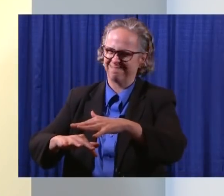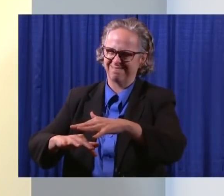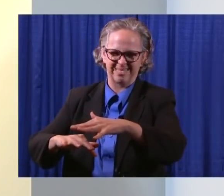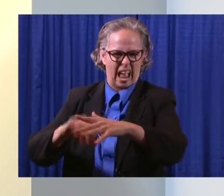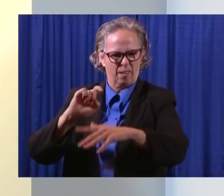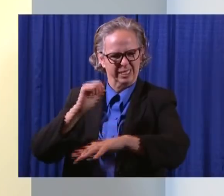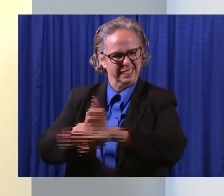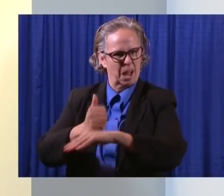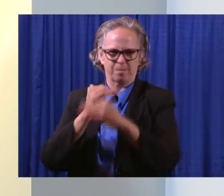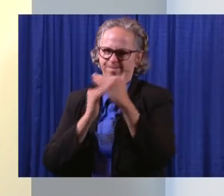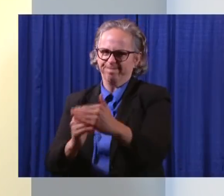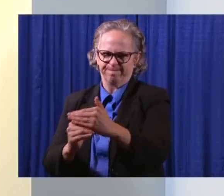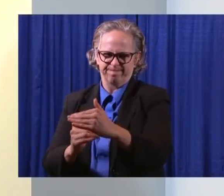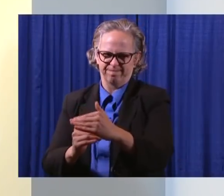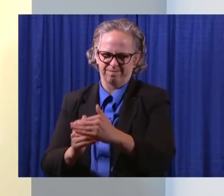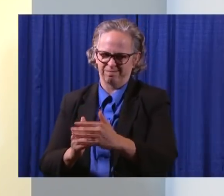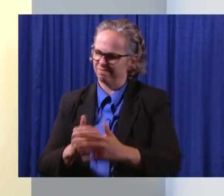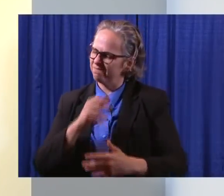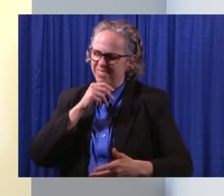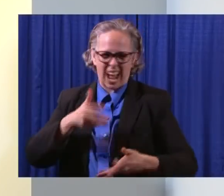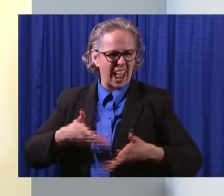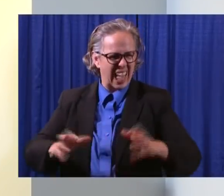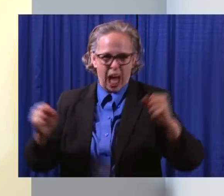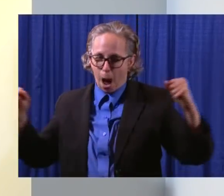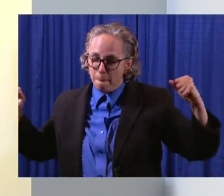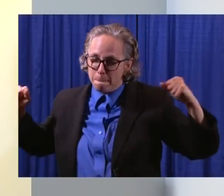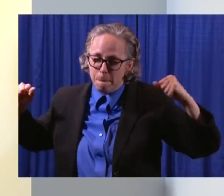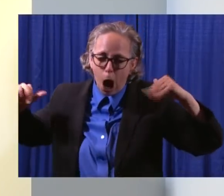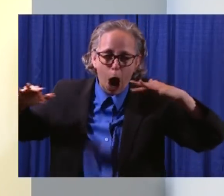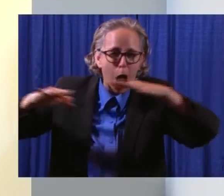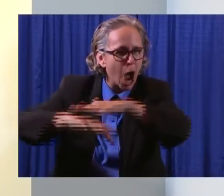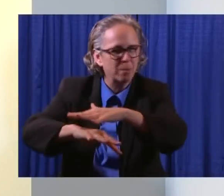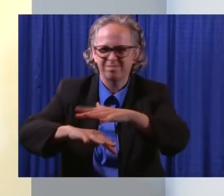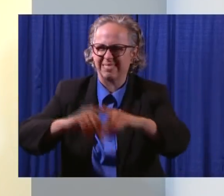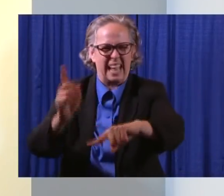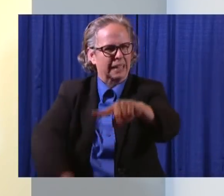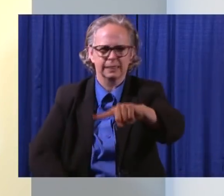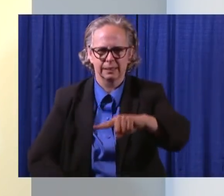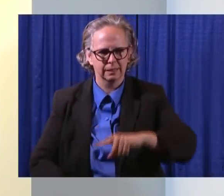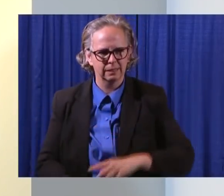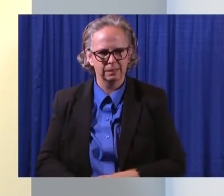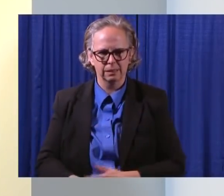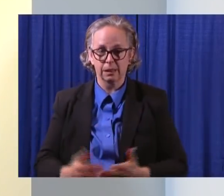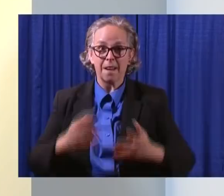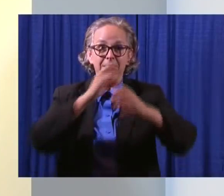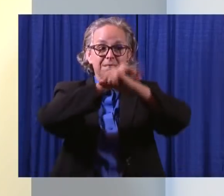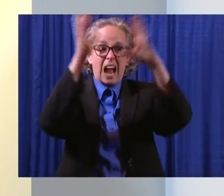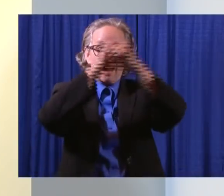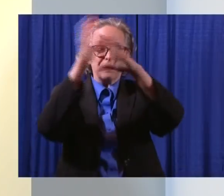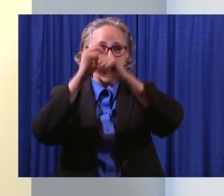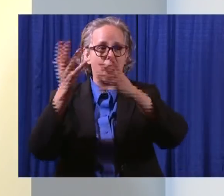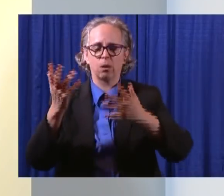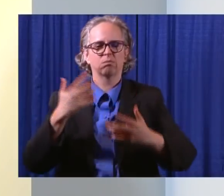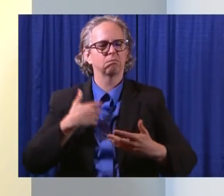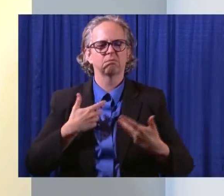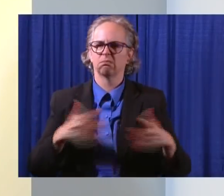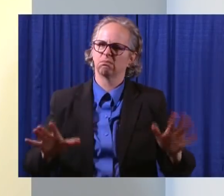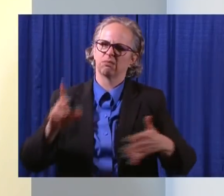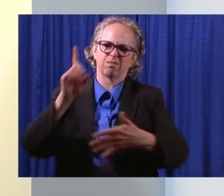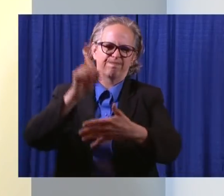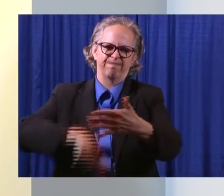And a lot of the fireworks shows have already been canceled. but some of them will